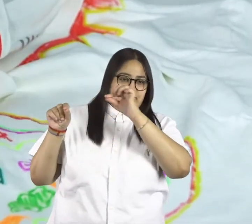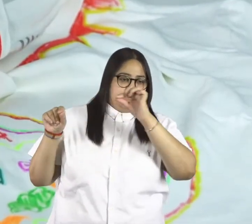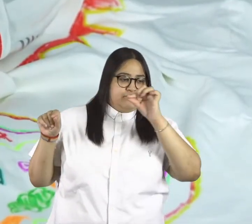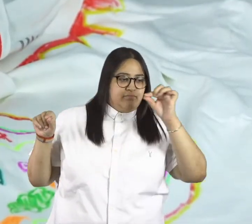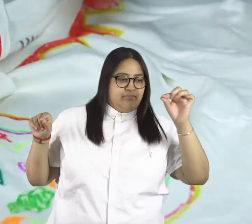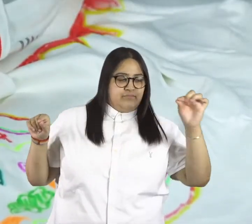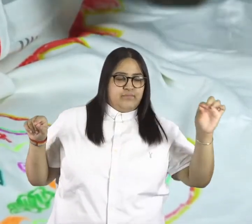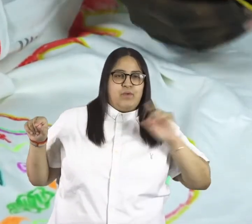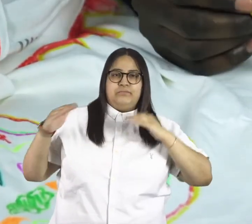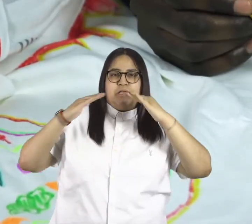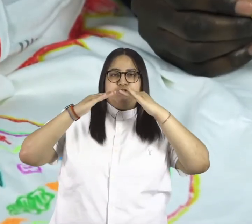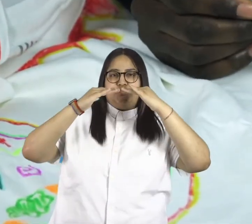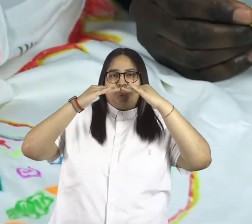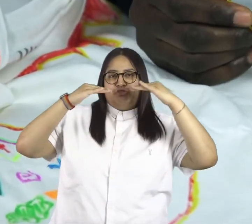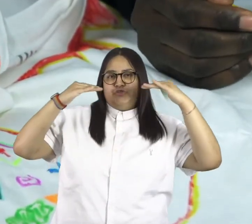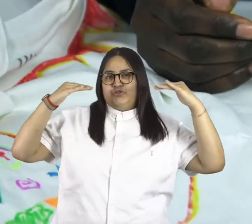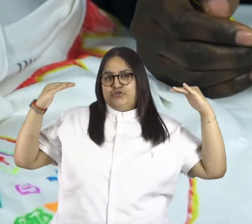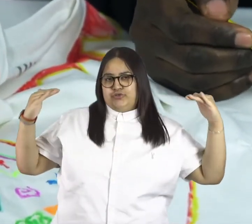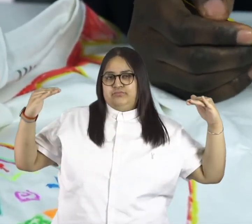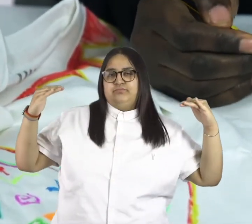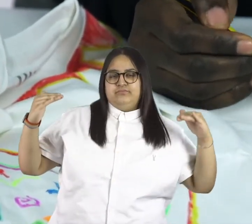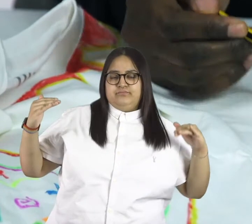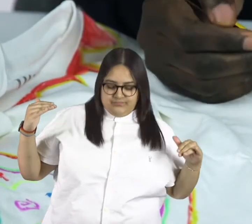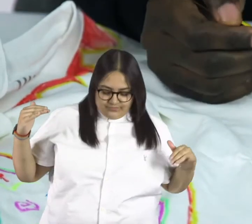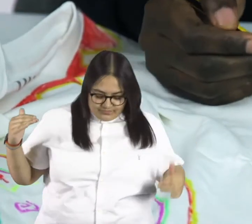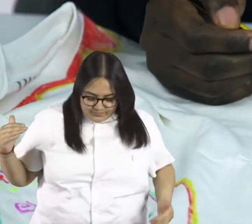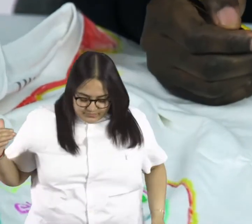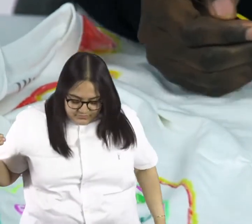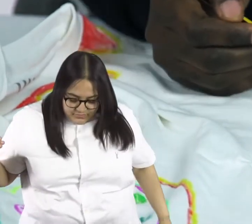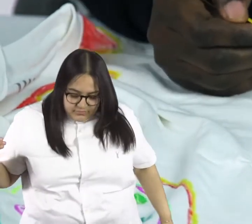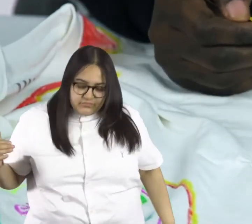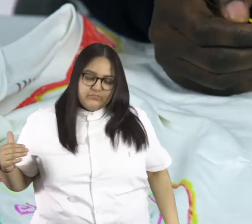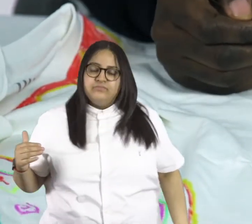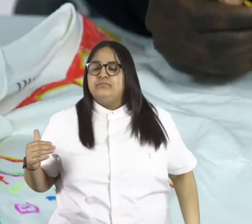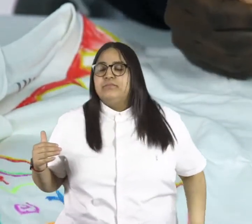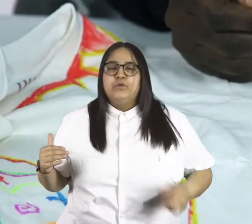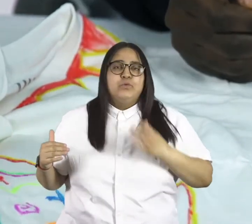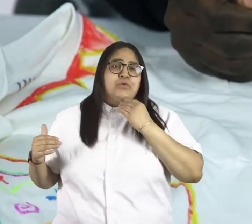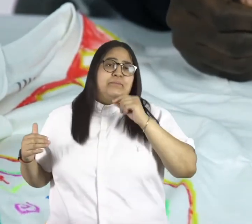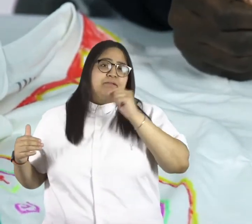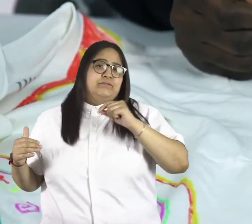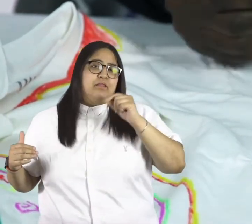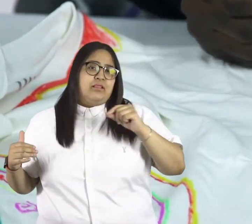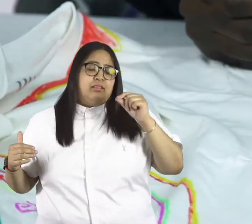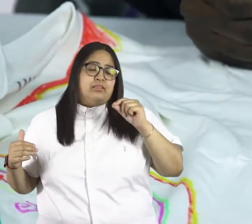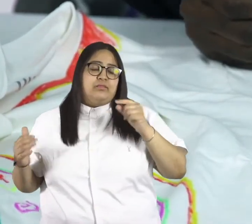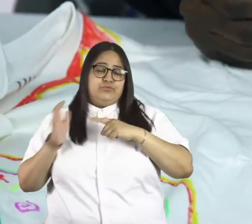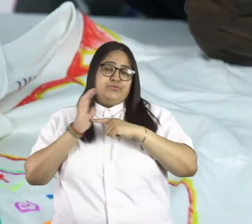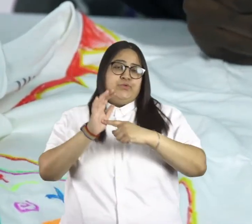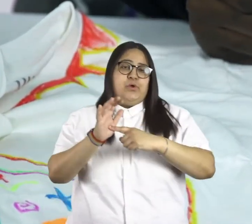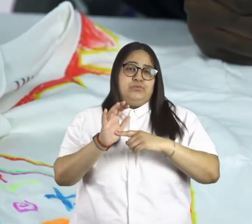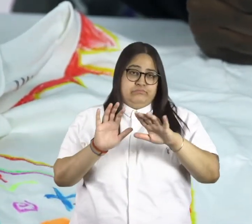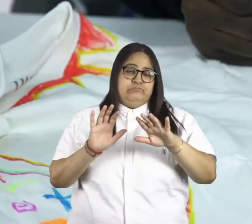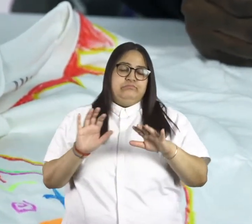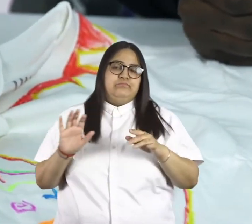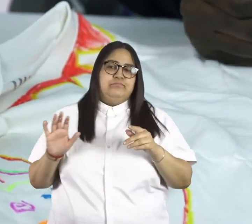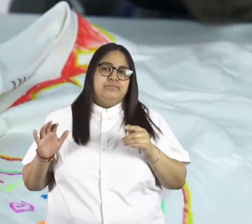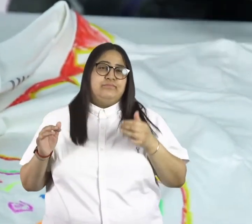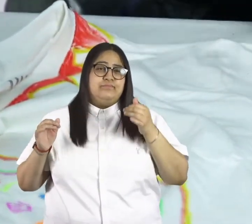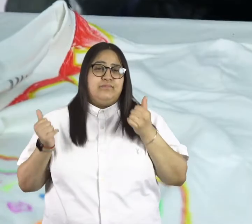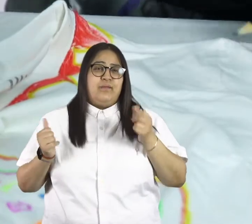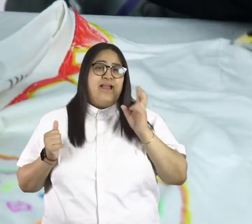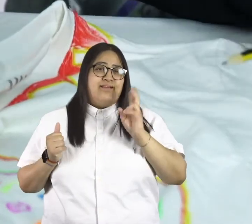you're able to do, if you're capable of doing that. I'm just going to use a pencil just to show you what I mean. Again, a faint